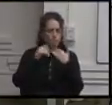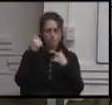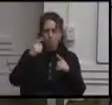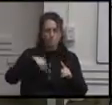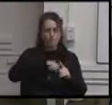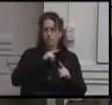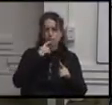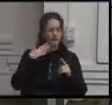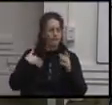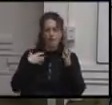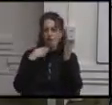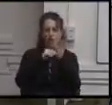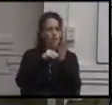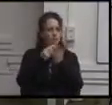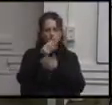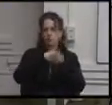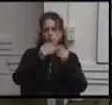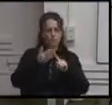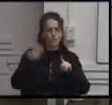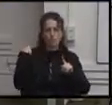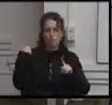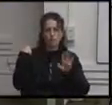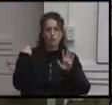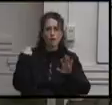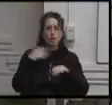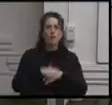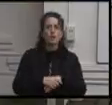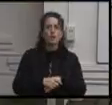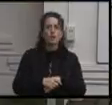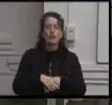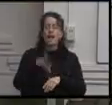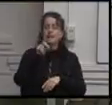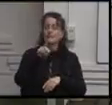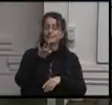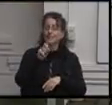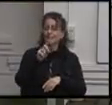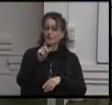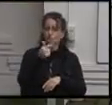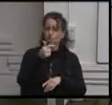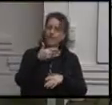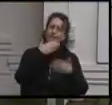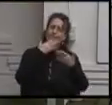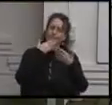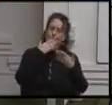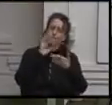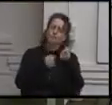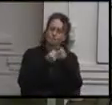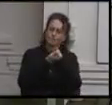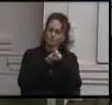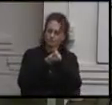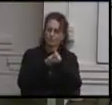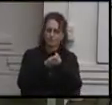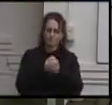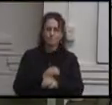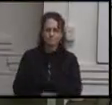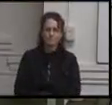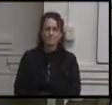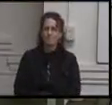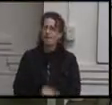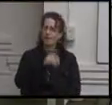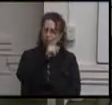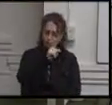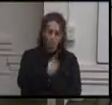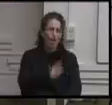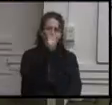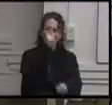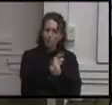to, Mr. Chairman, I want to tell you I appreciate your words of support. And you're right, the organization is much